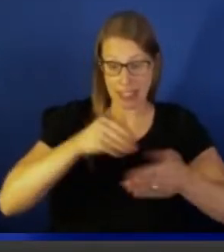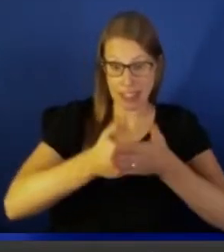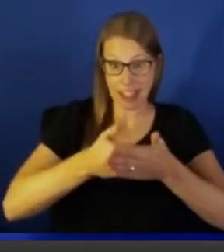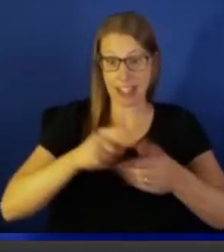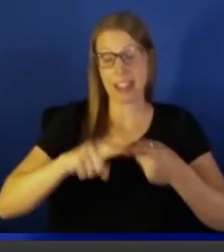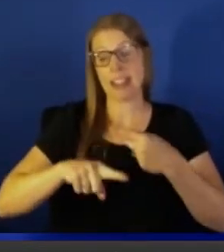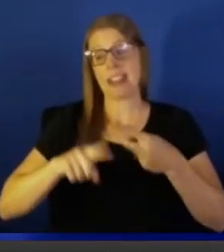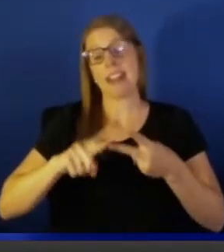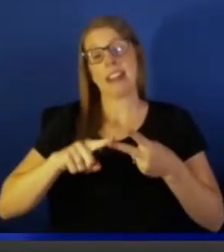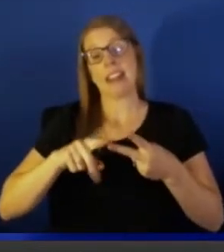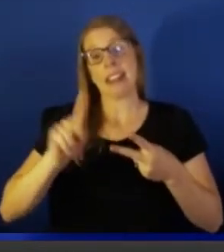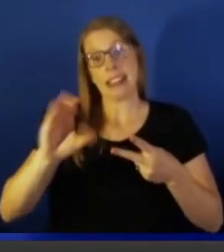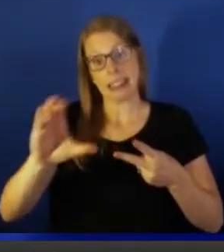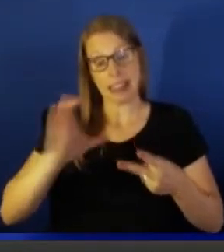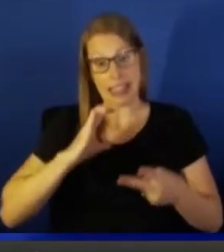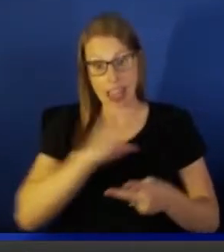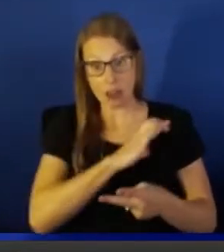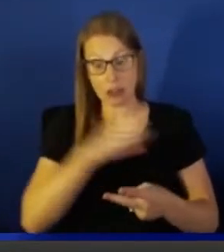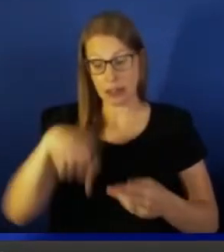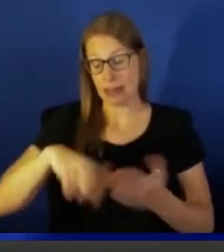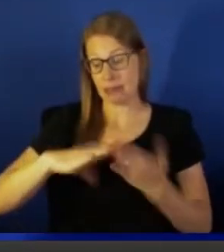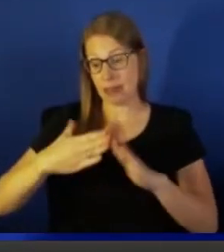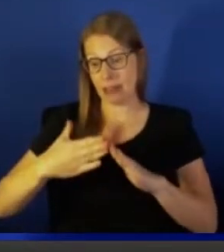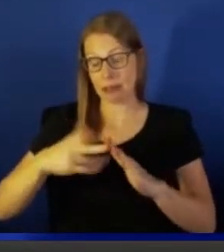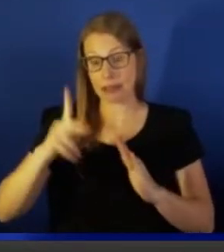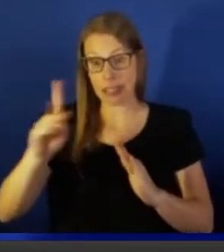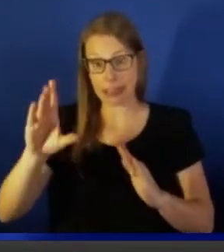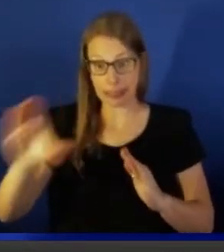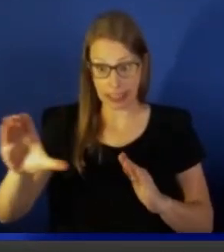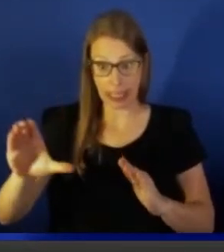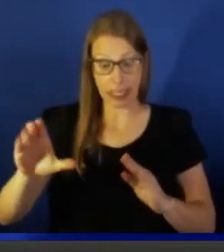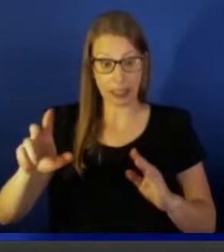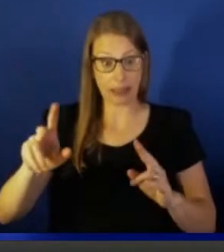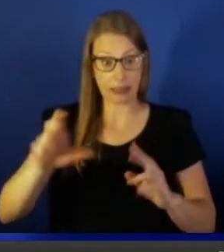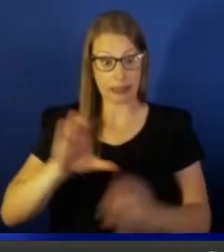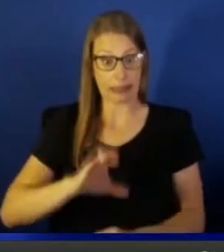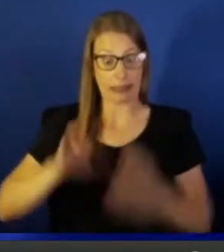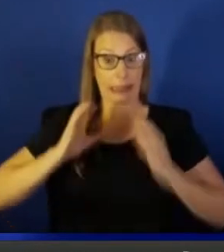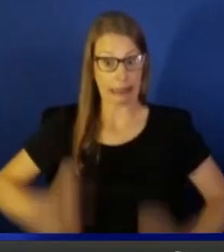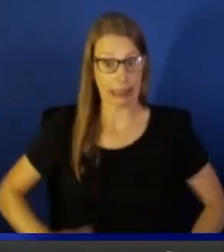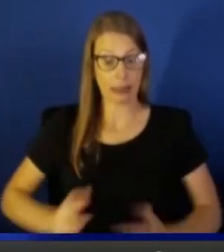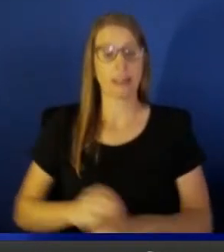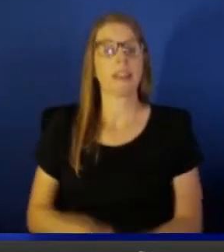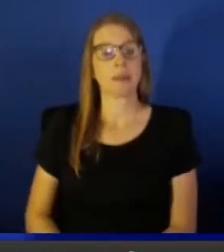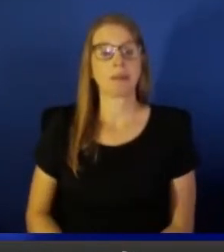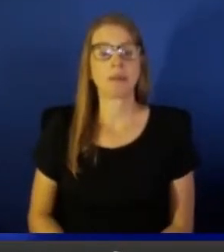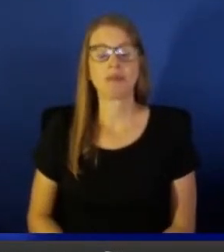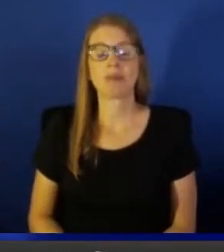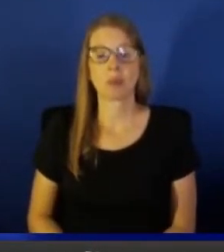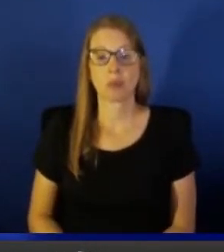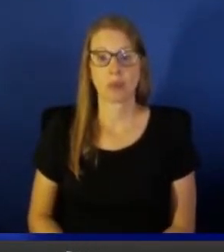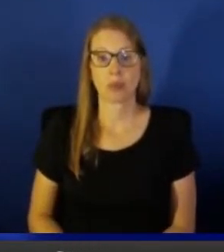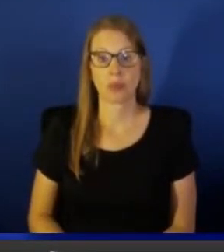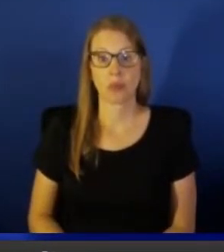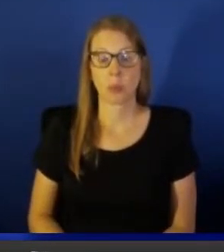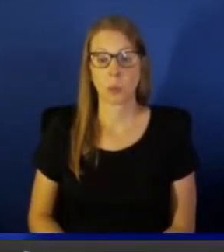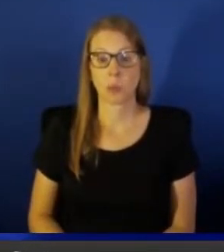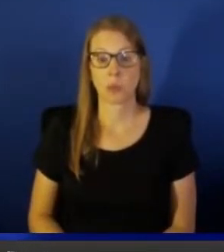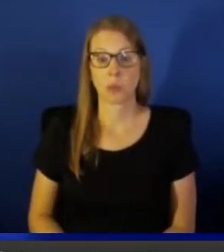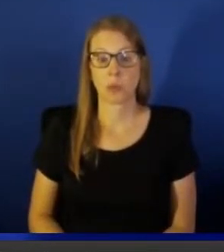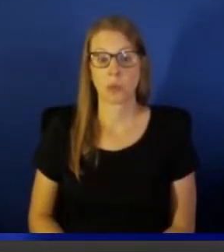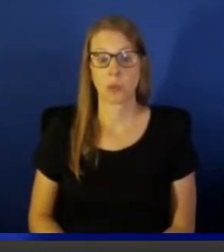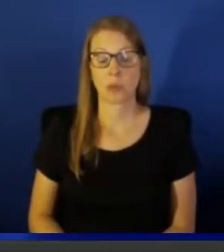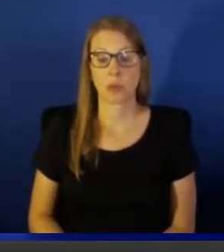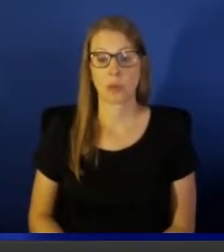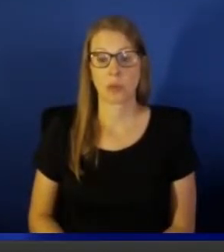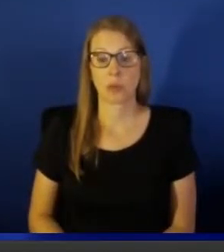City, and so many others have been a part in saying, let's try to make sure we're enhancing this park space. And I will note, importantly, this is part of a whole trend throughout the City of